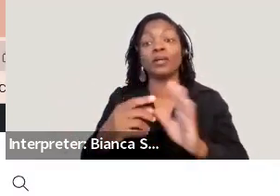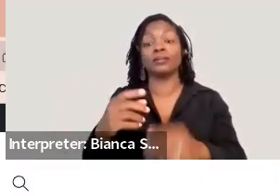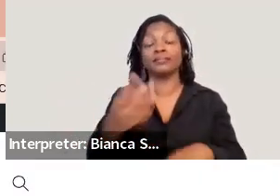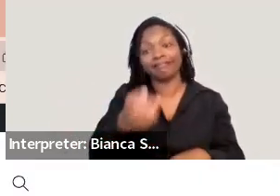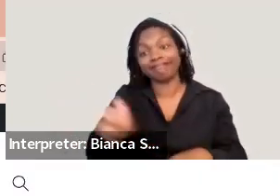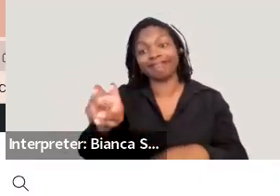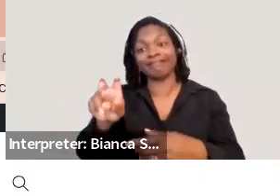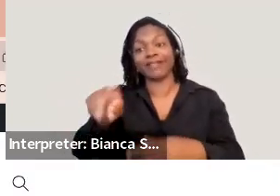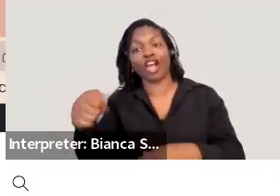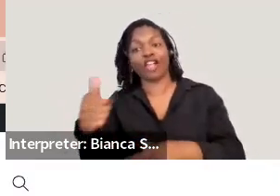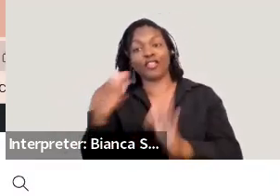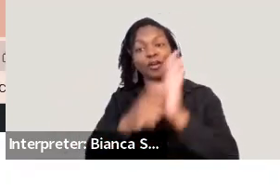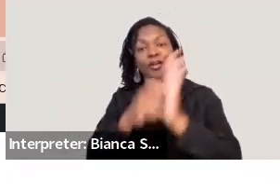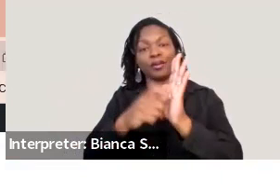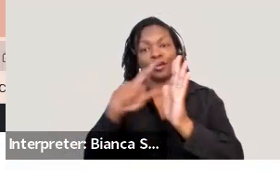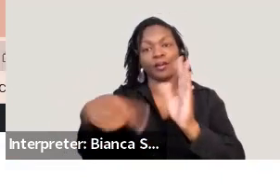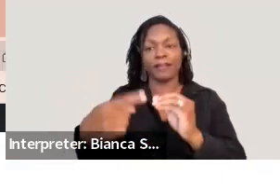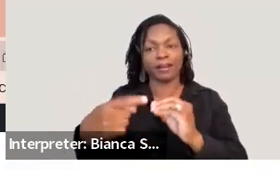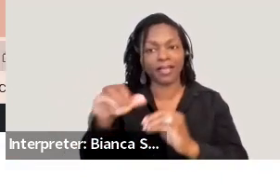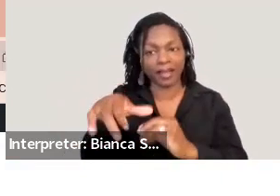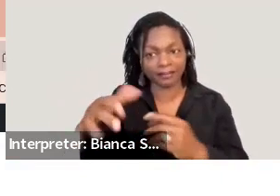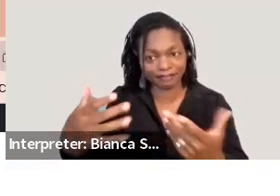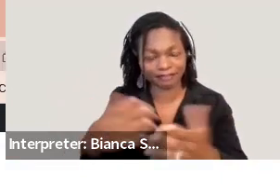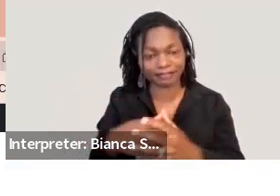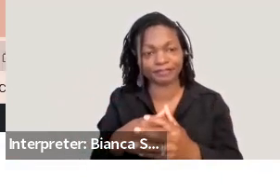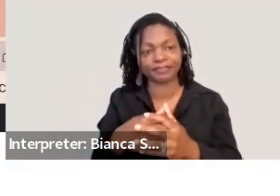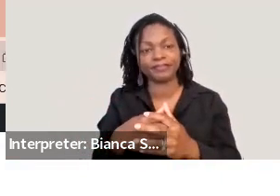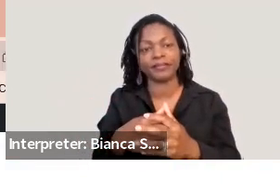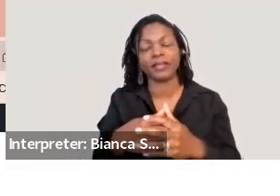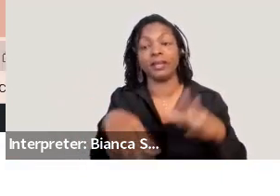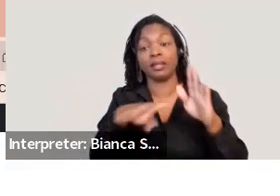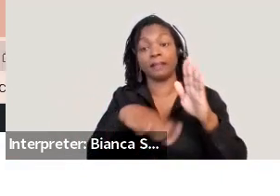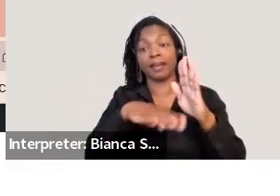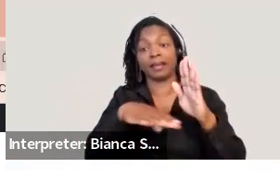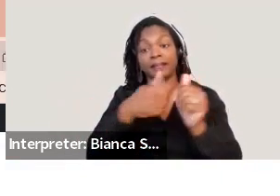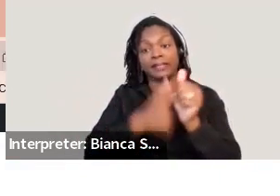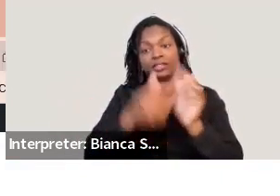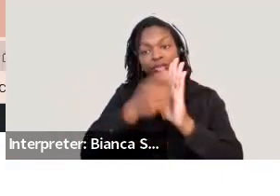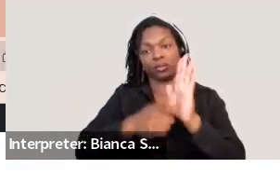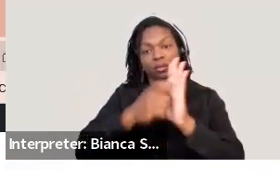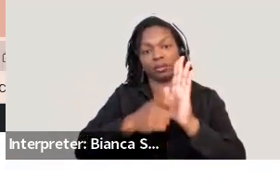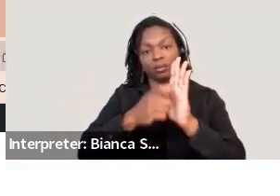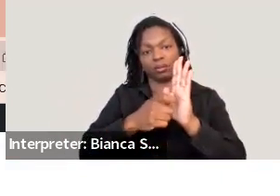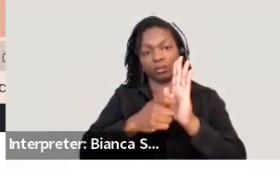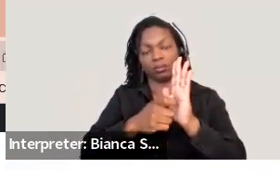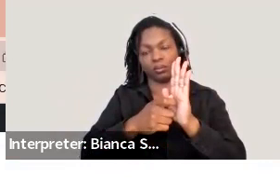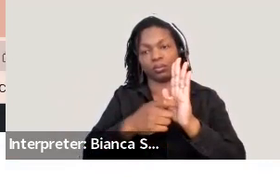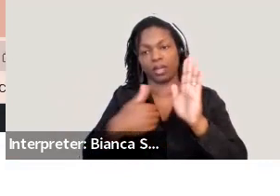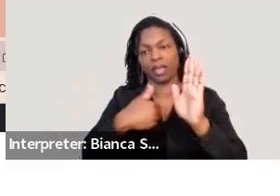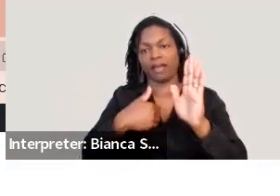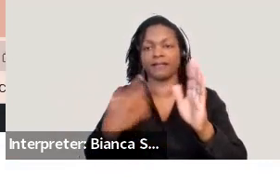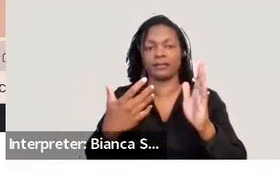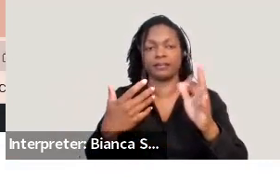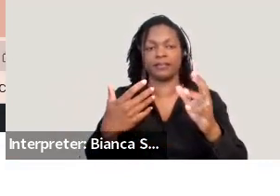about that topic if you click on it. And then at the bottom of each article, there are ways to learn